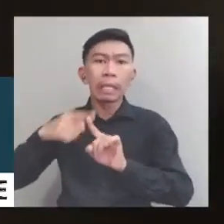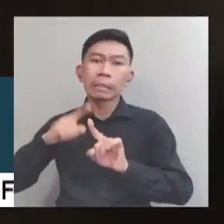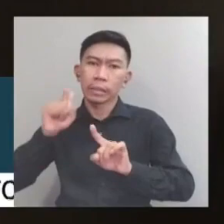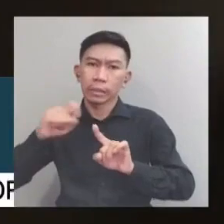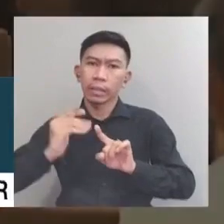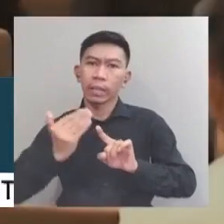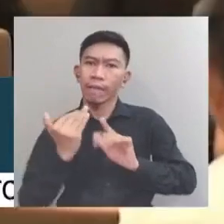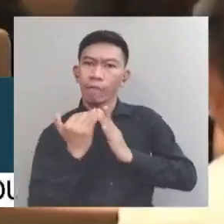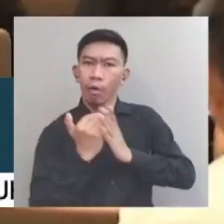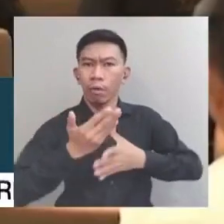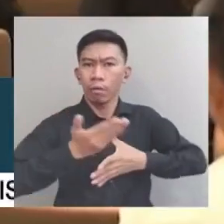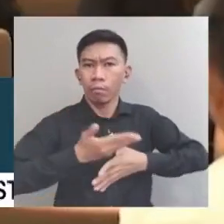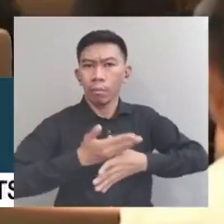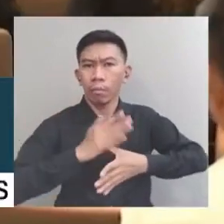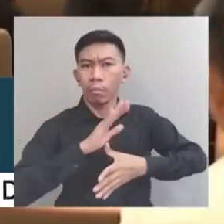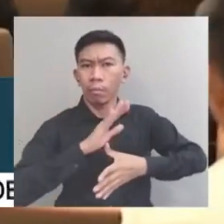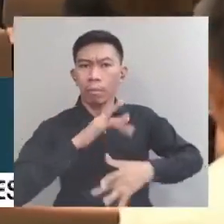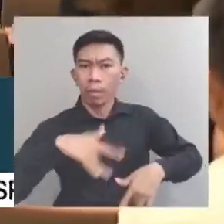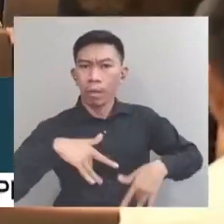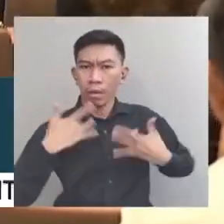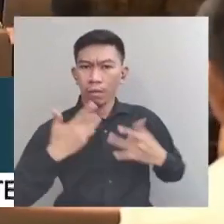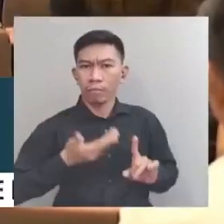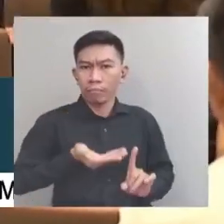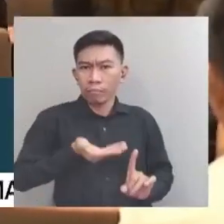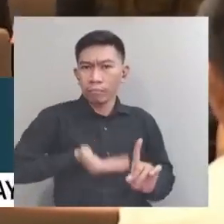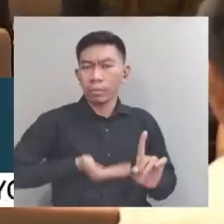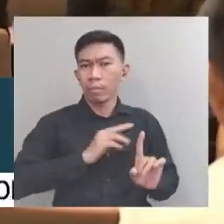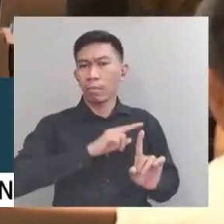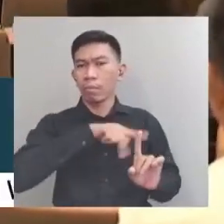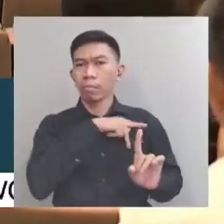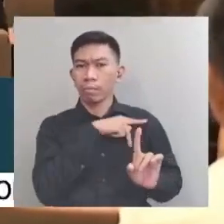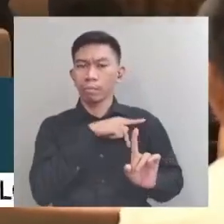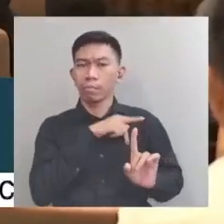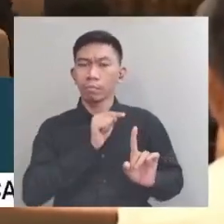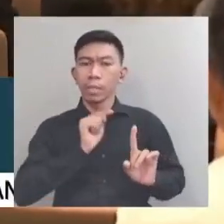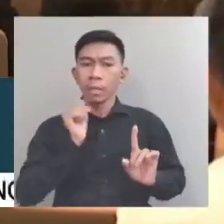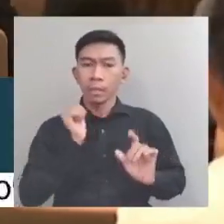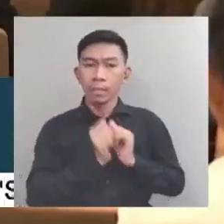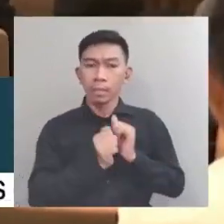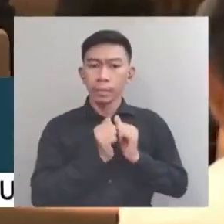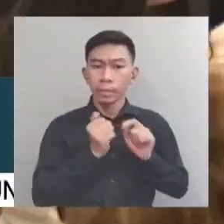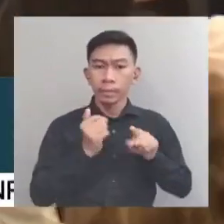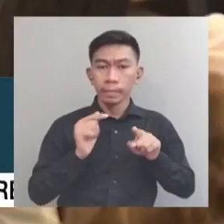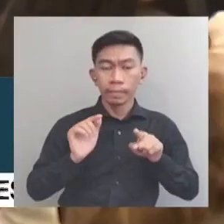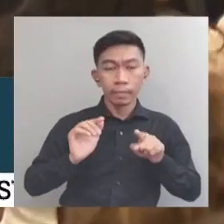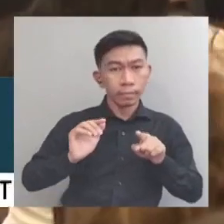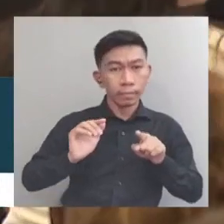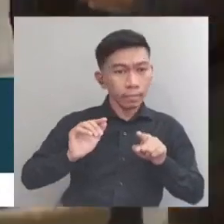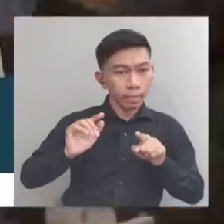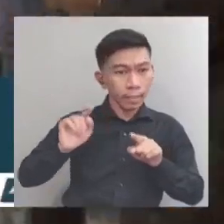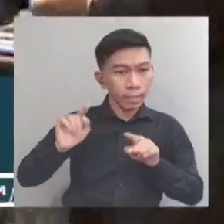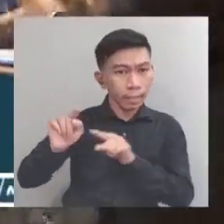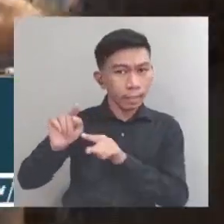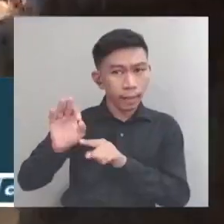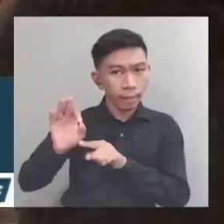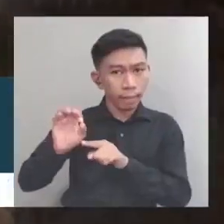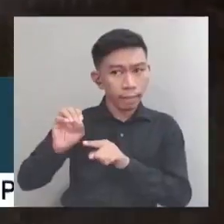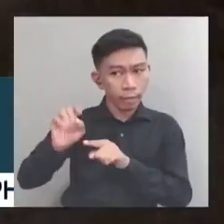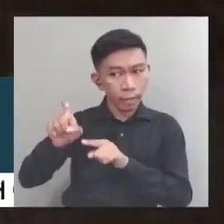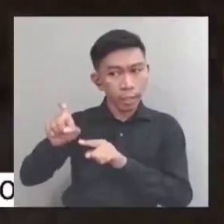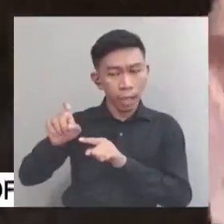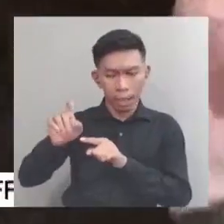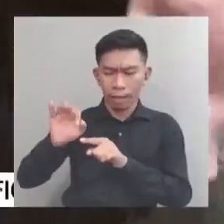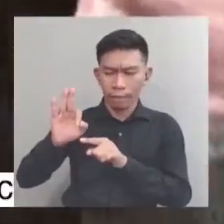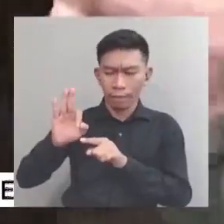relations of the individual in question, thereby imposing quite tight conditions before the release of information to the public. Carmina. Thanks a